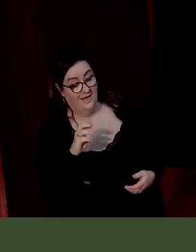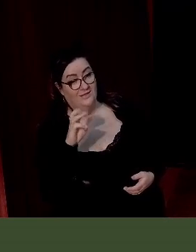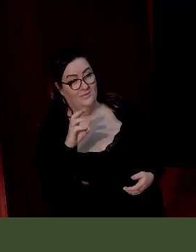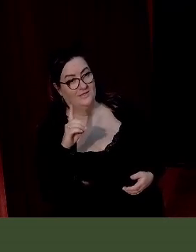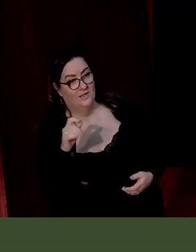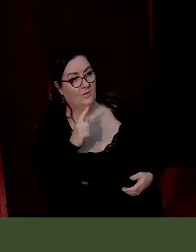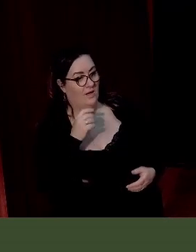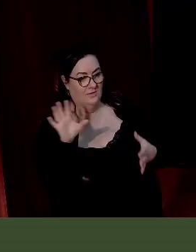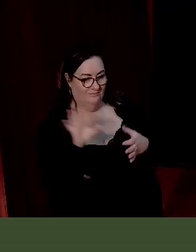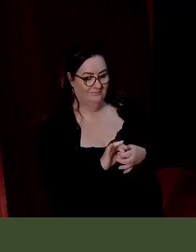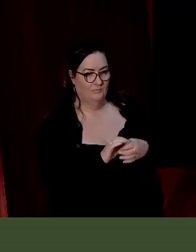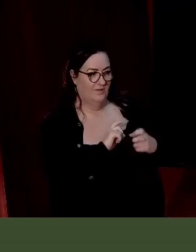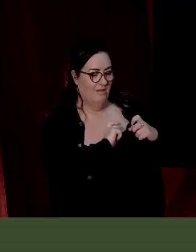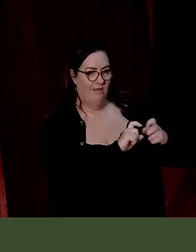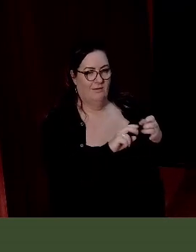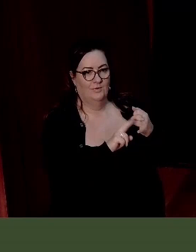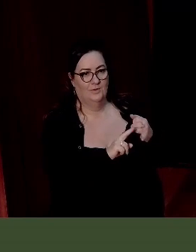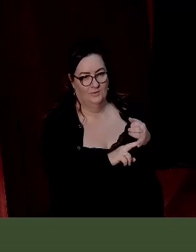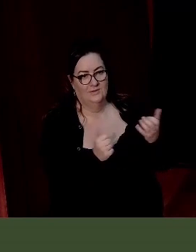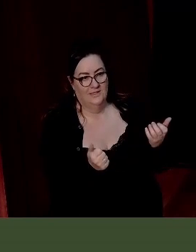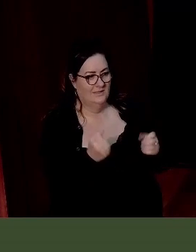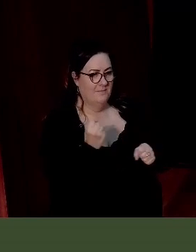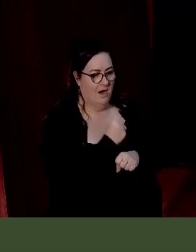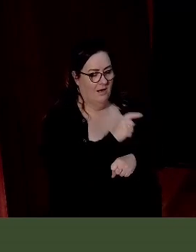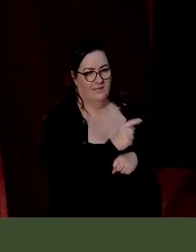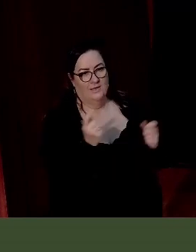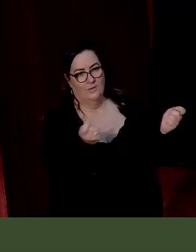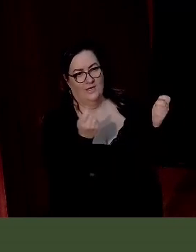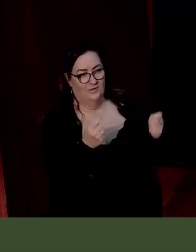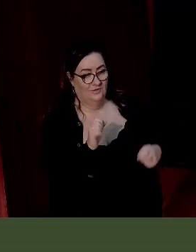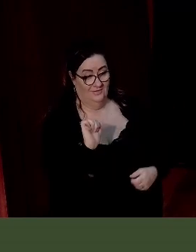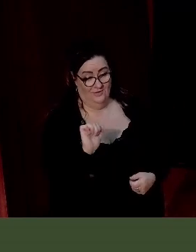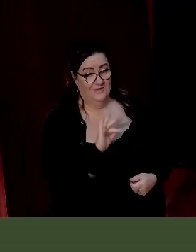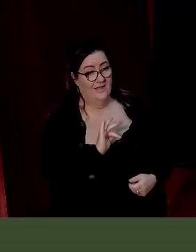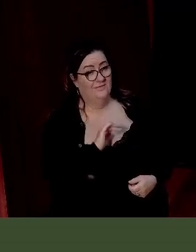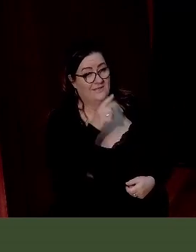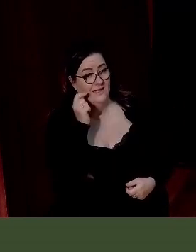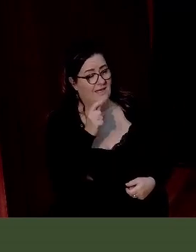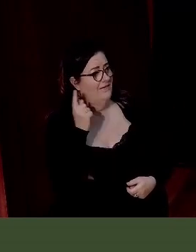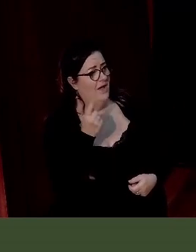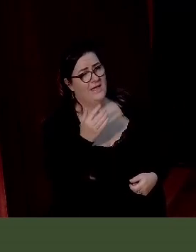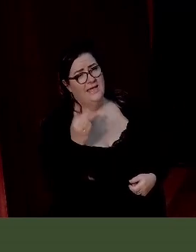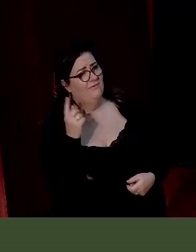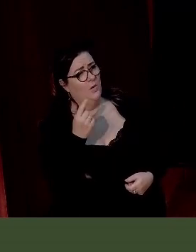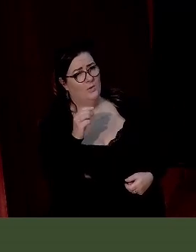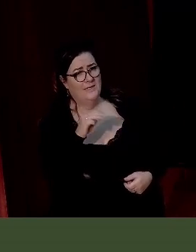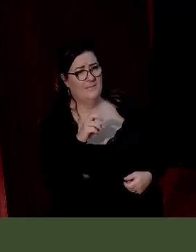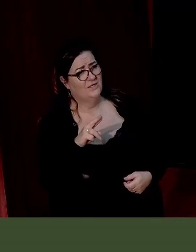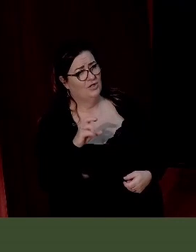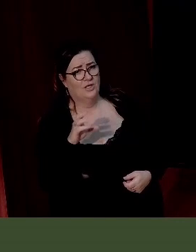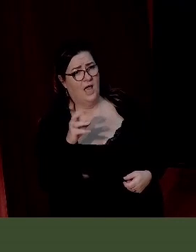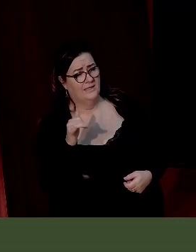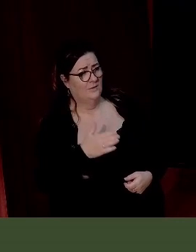long service with the union. In an interview marking the occasion, she said that if only Mr. Connolly